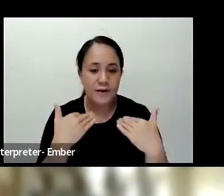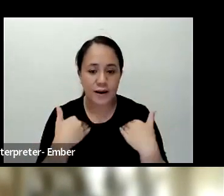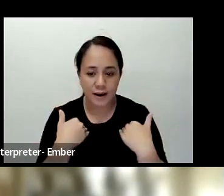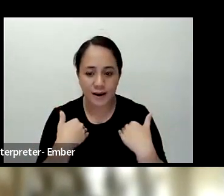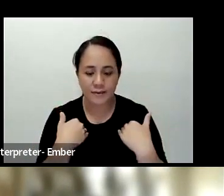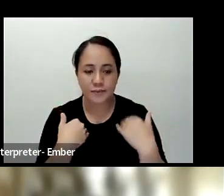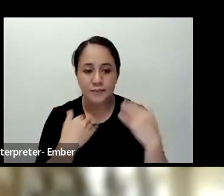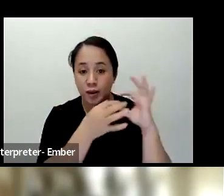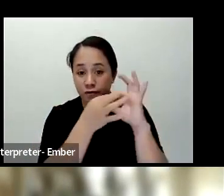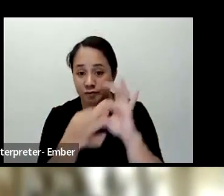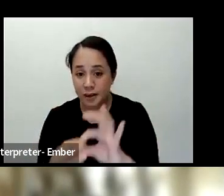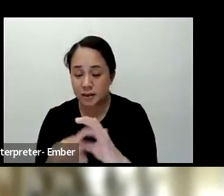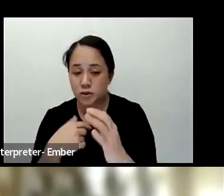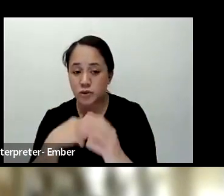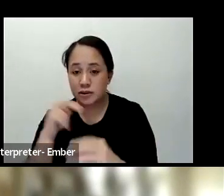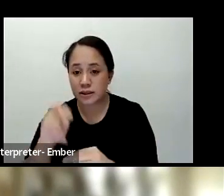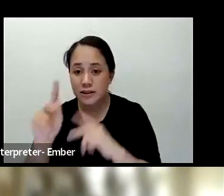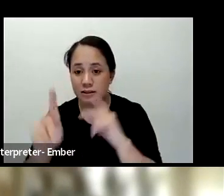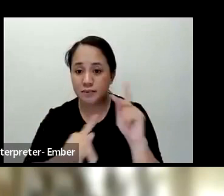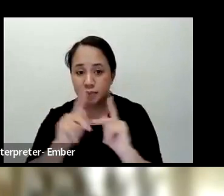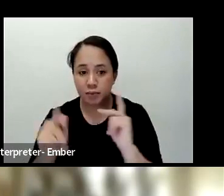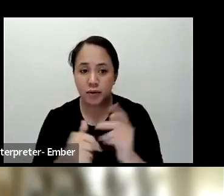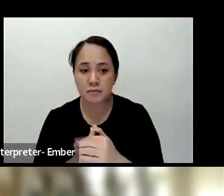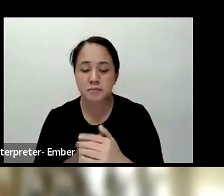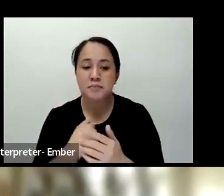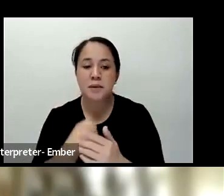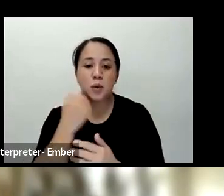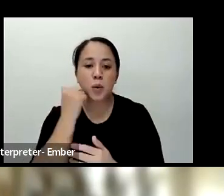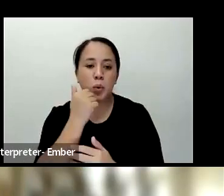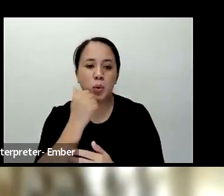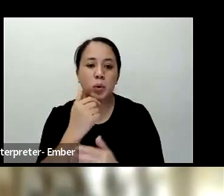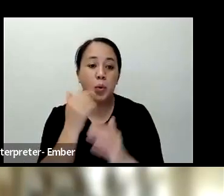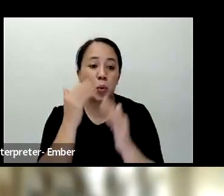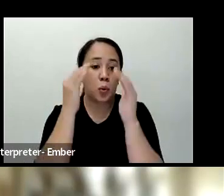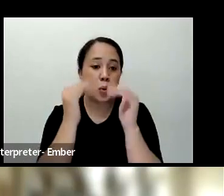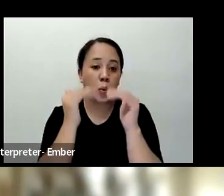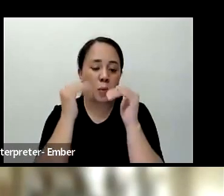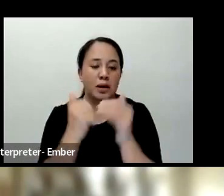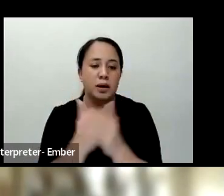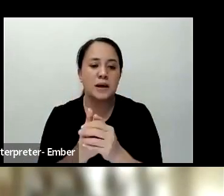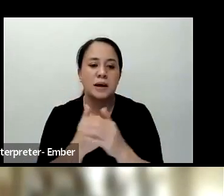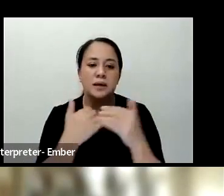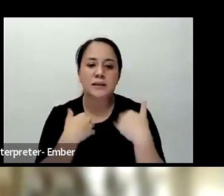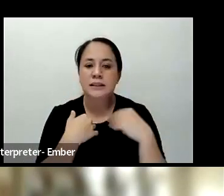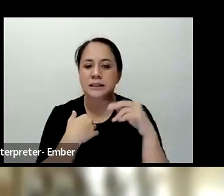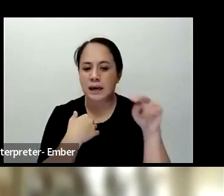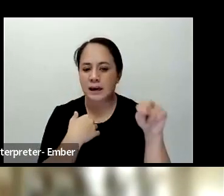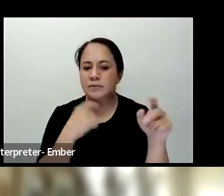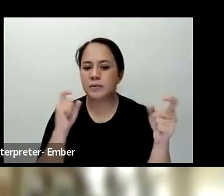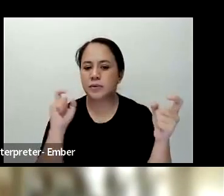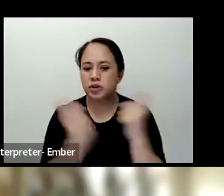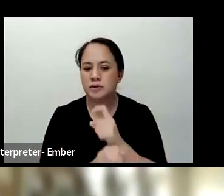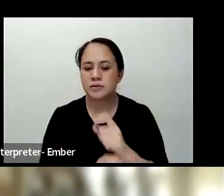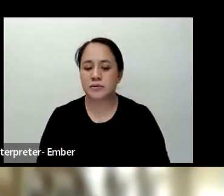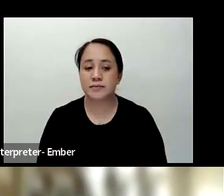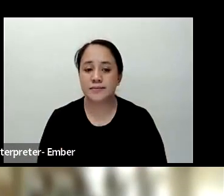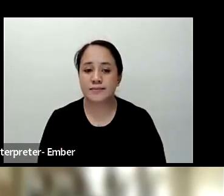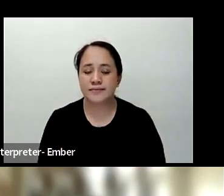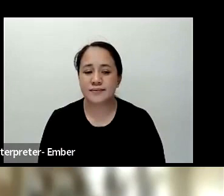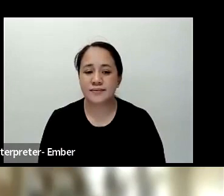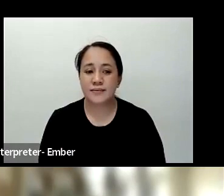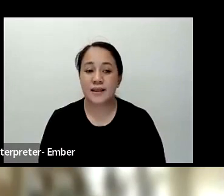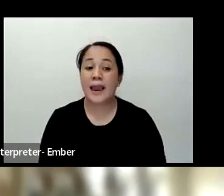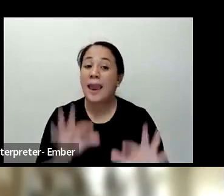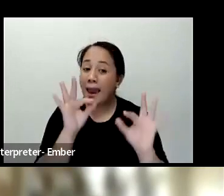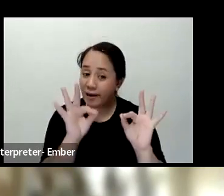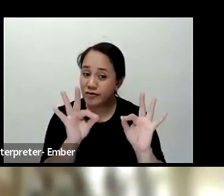on the needs of the people, I would always hope that there needs to be some reversal. Okay, thank you. If